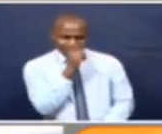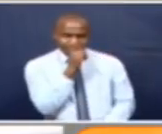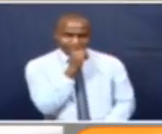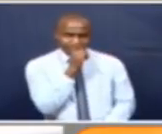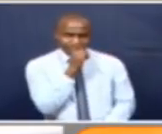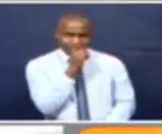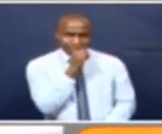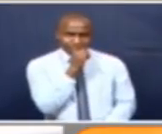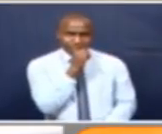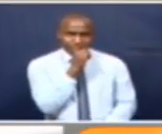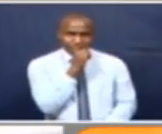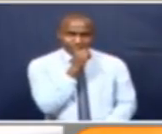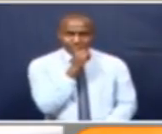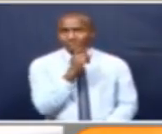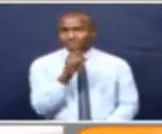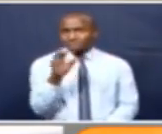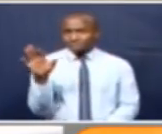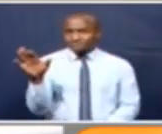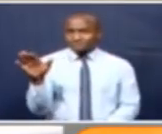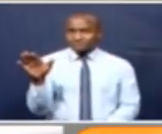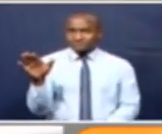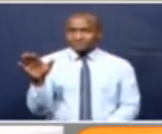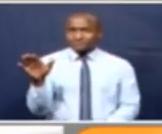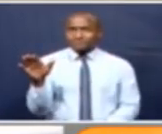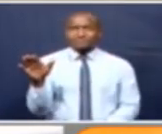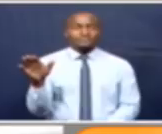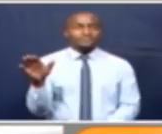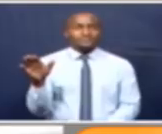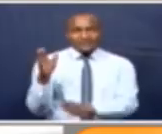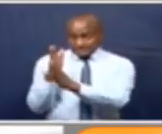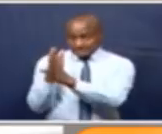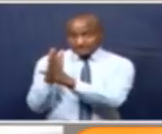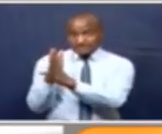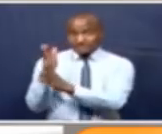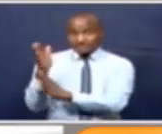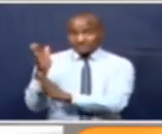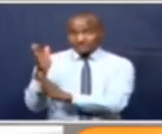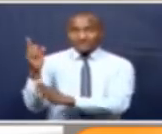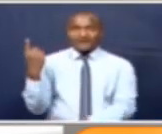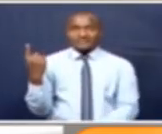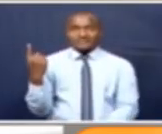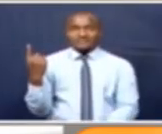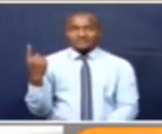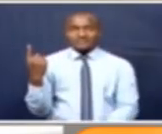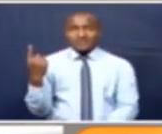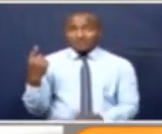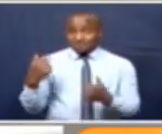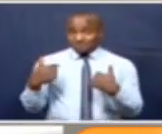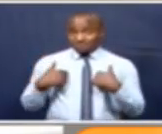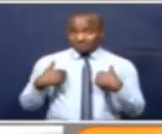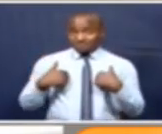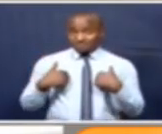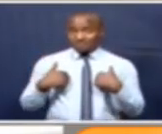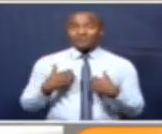Look, there are times when your integrity comes first. And for me, I reached